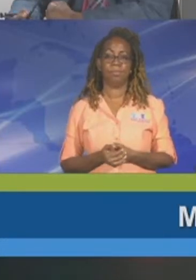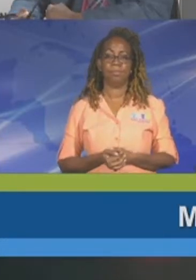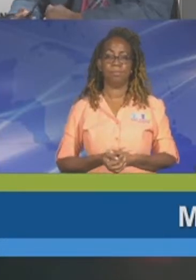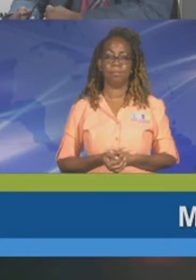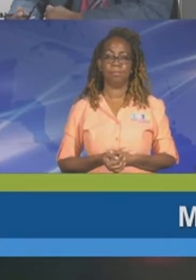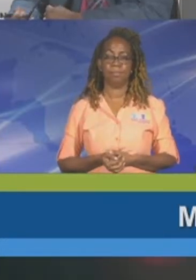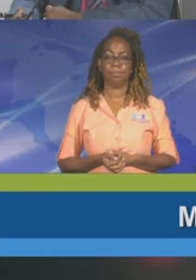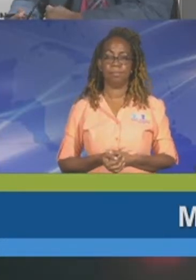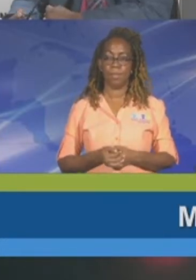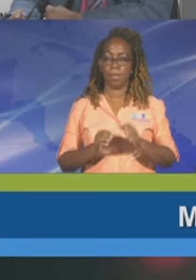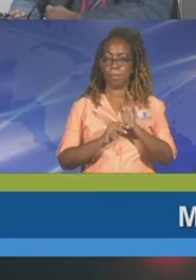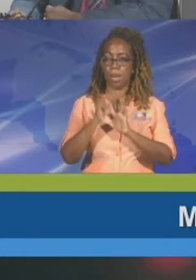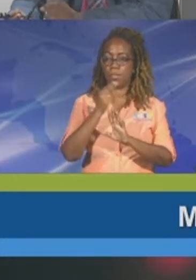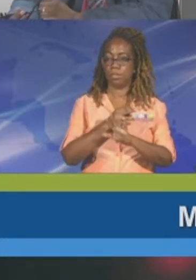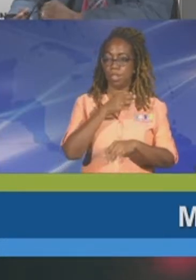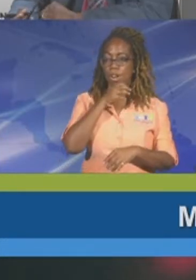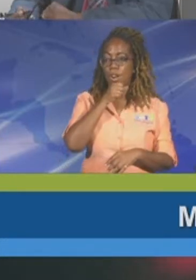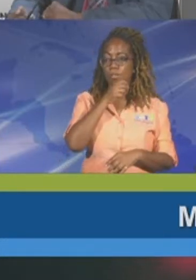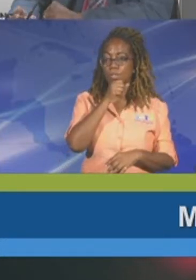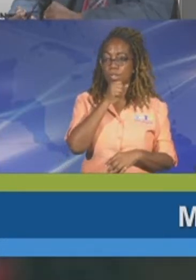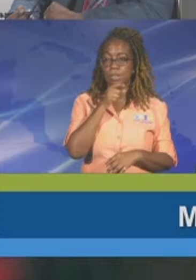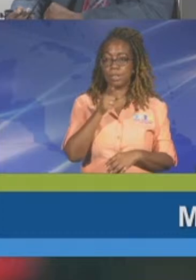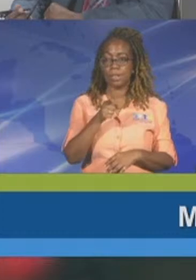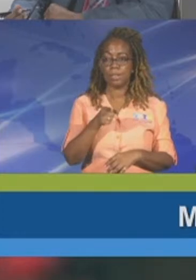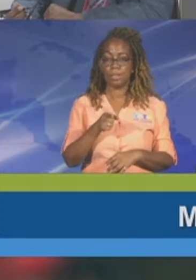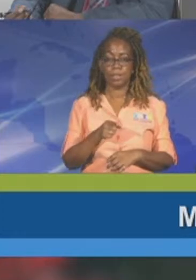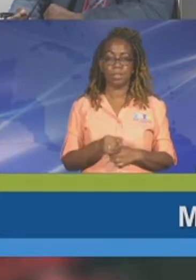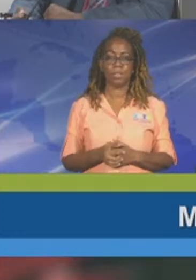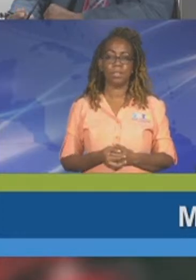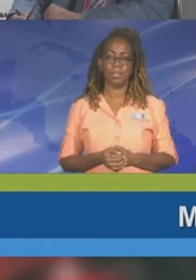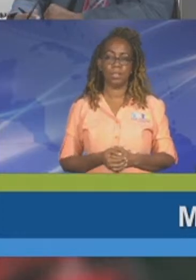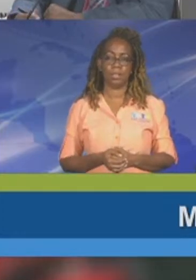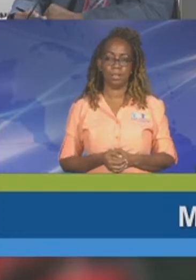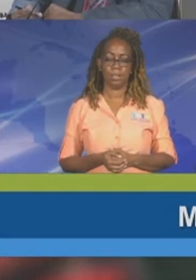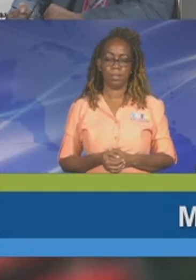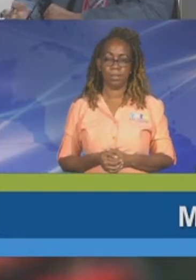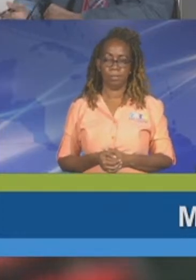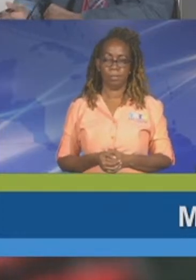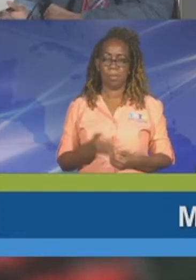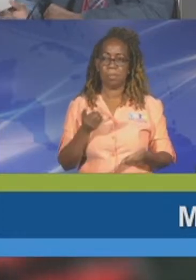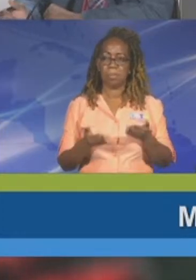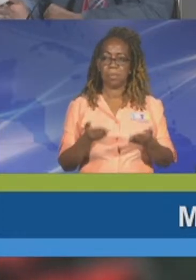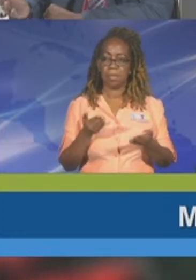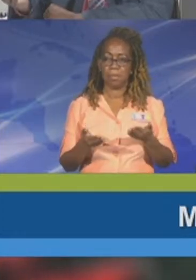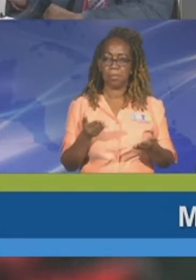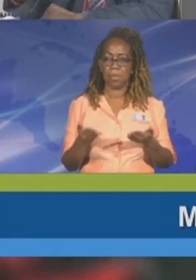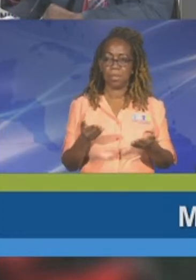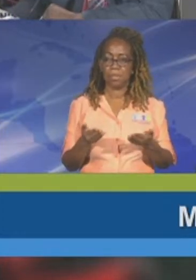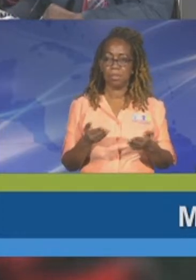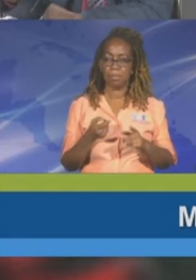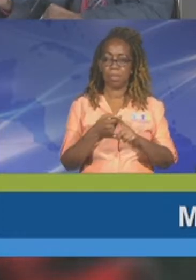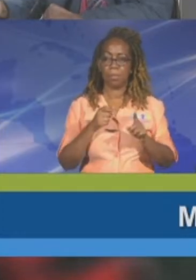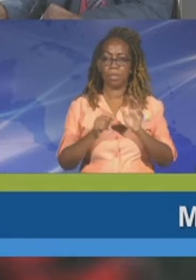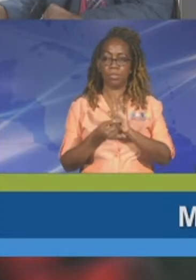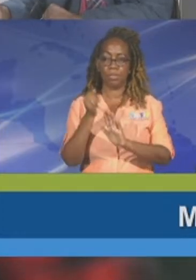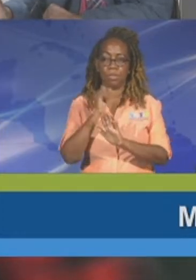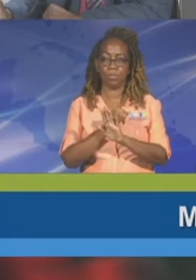that, the totals for those months, we're looking at an average over the month of January of